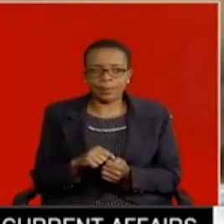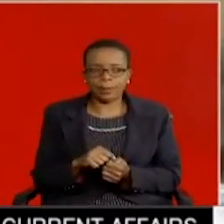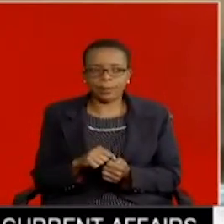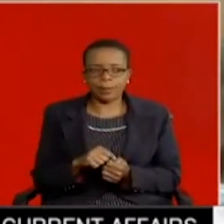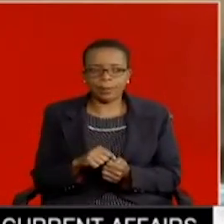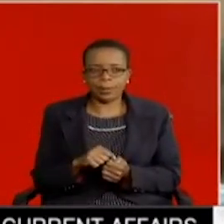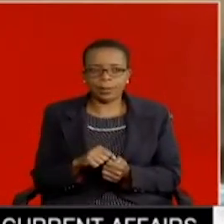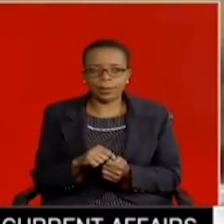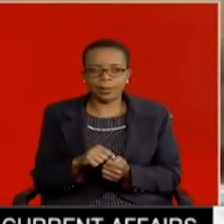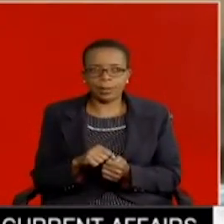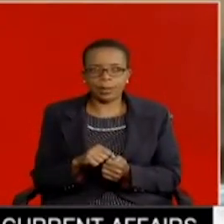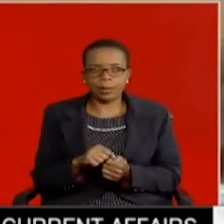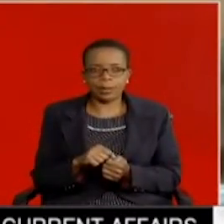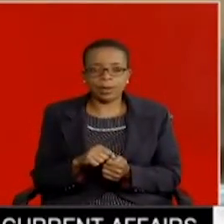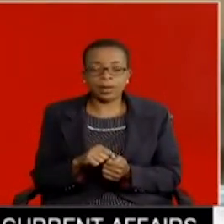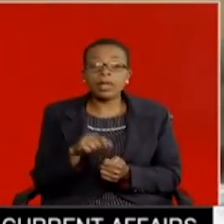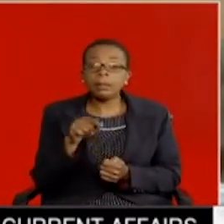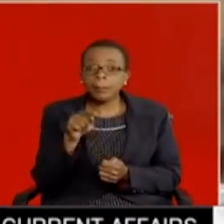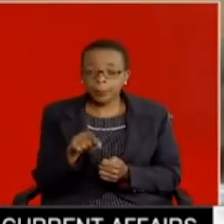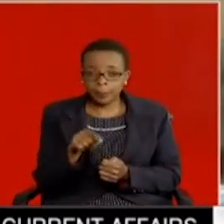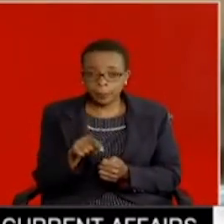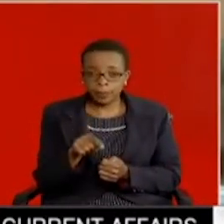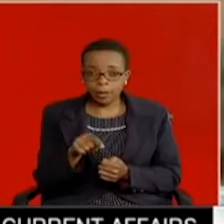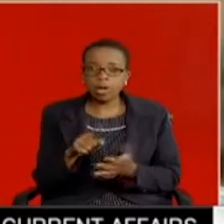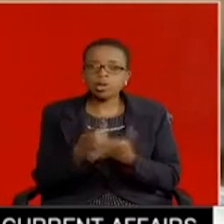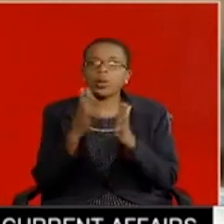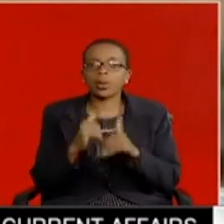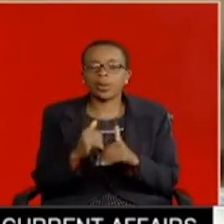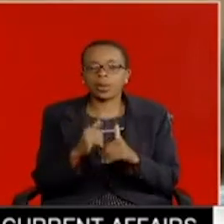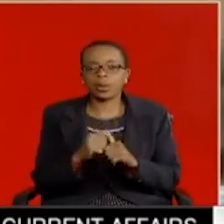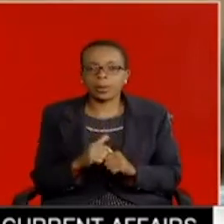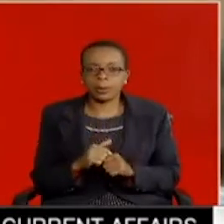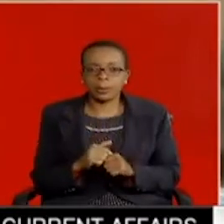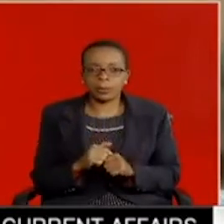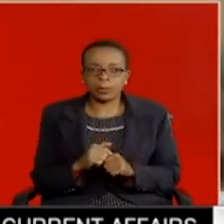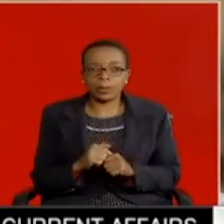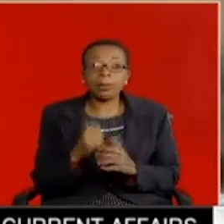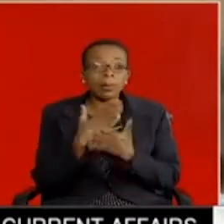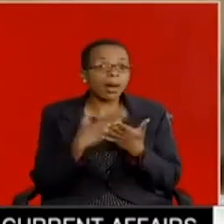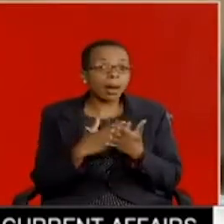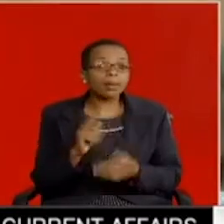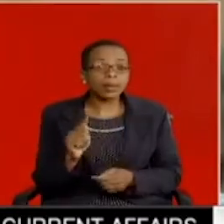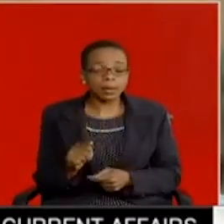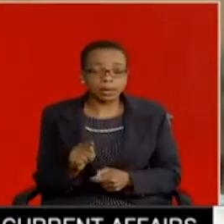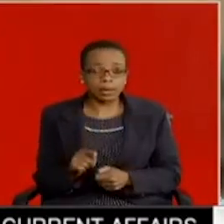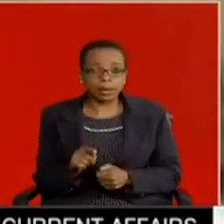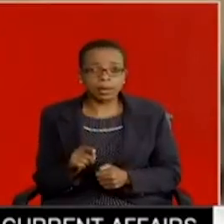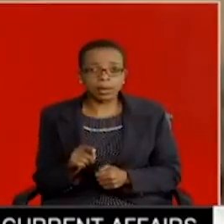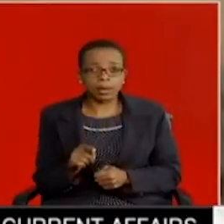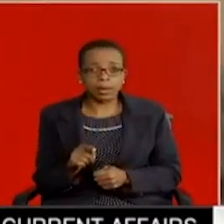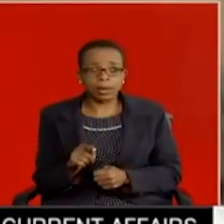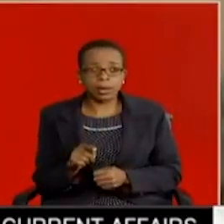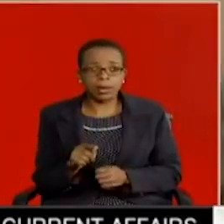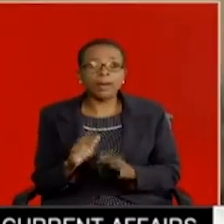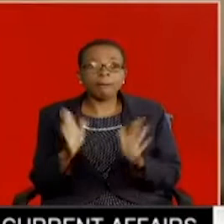train of trainers has already been conducted. This program has